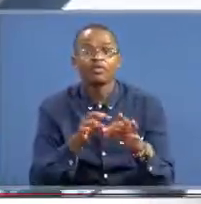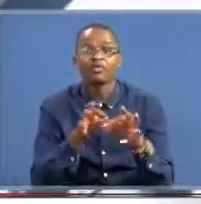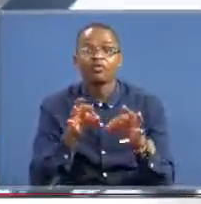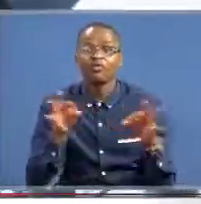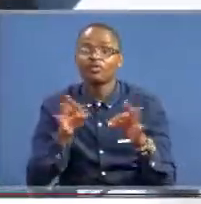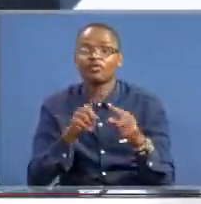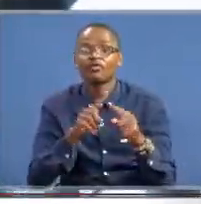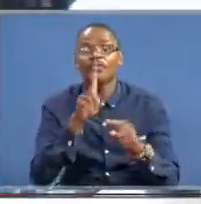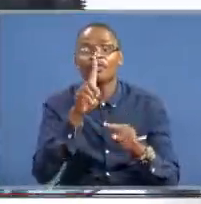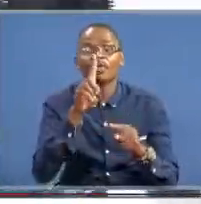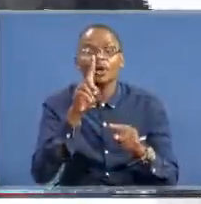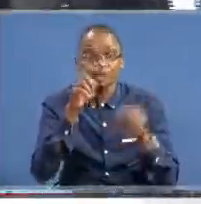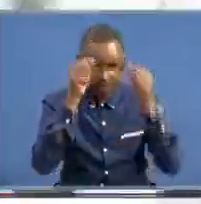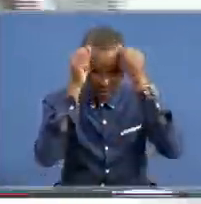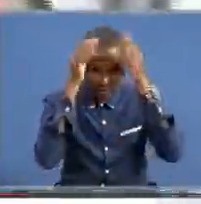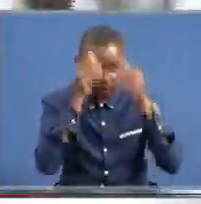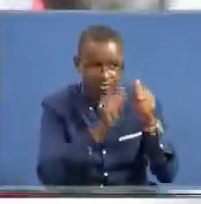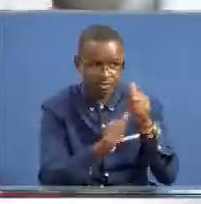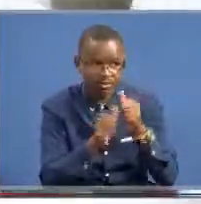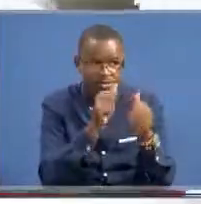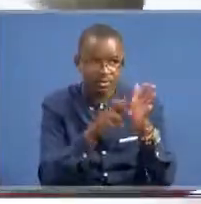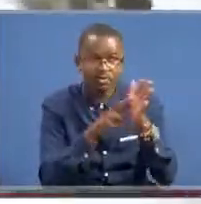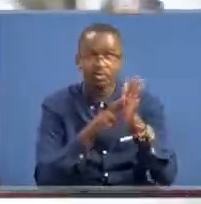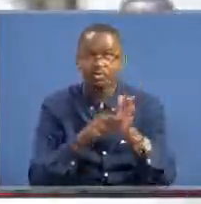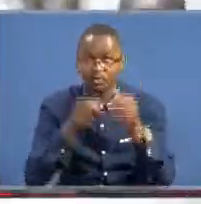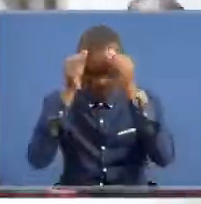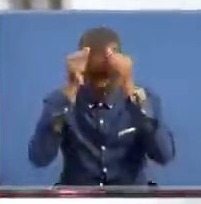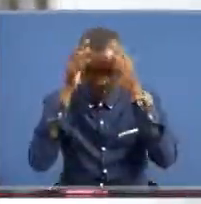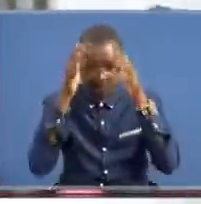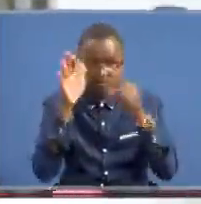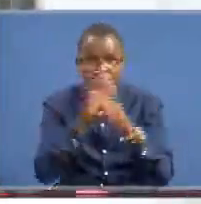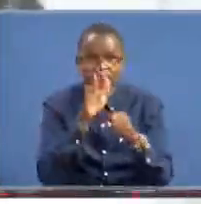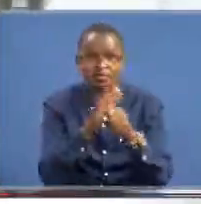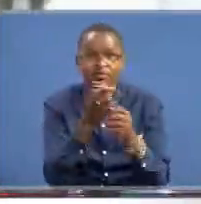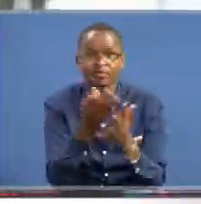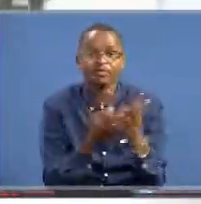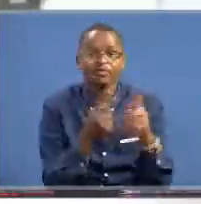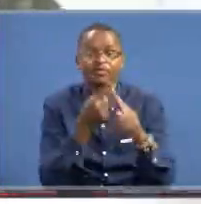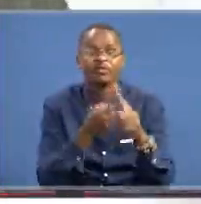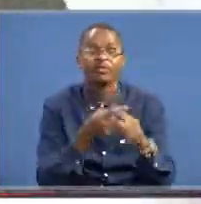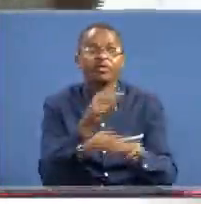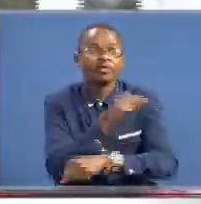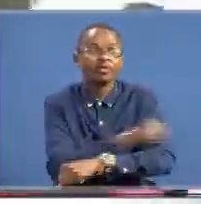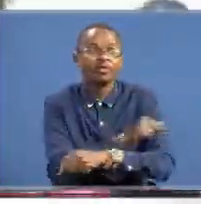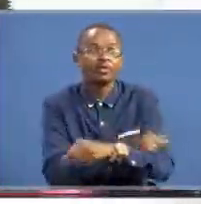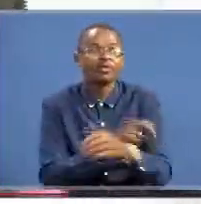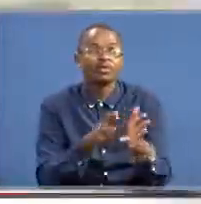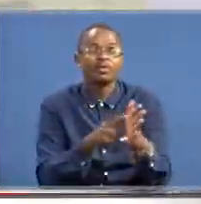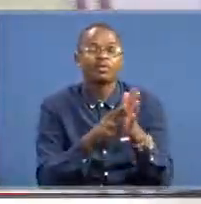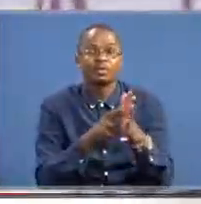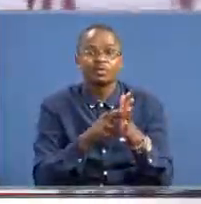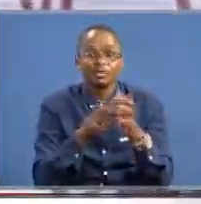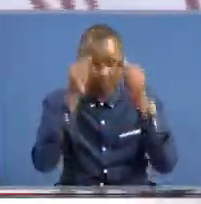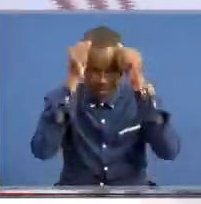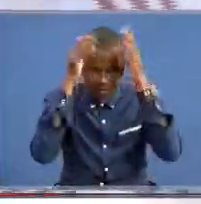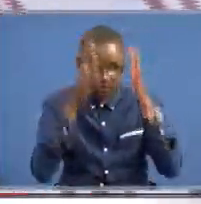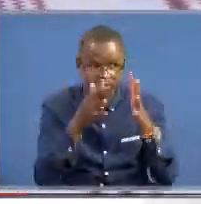admitting Form 1 students, which requires the student to fill up a form from the school,